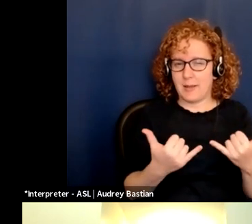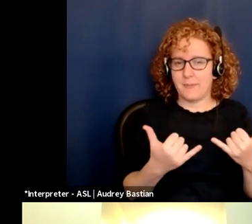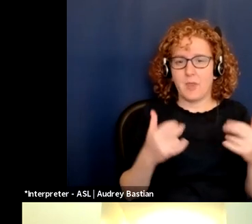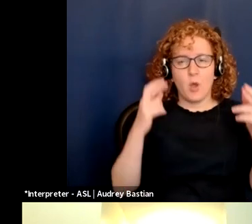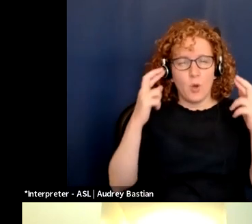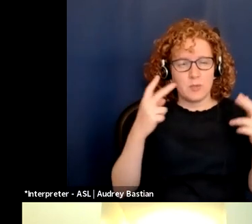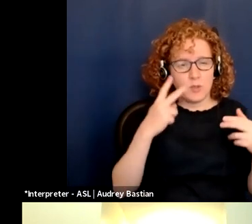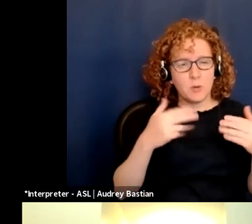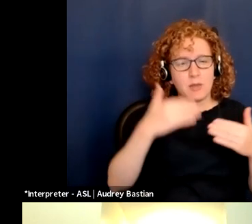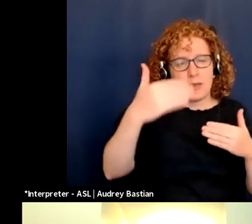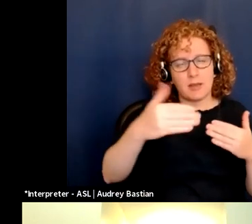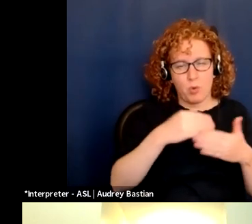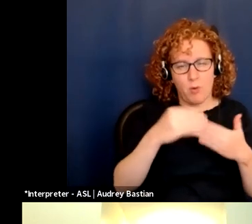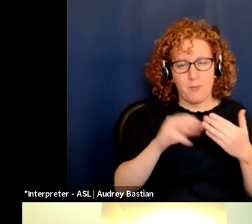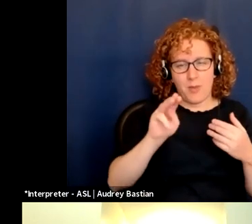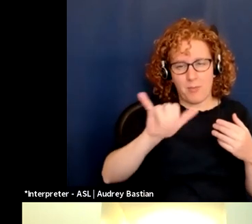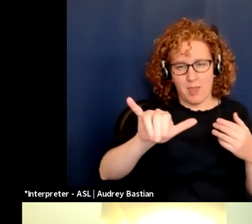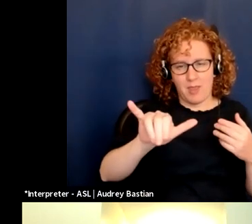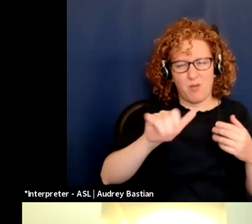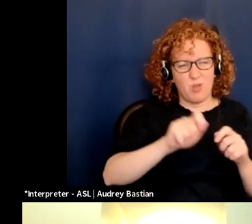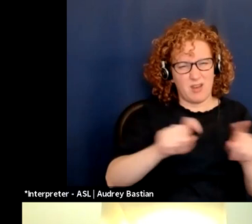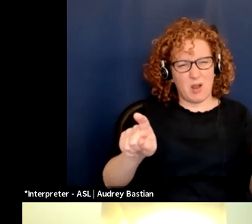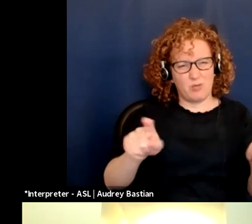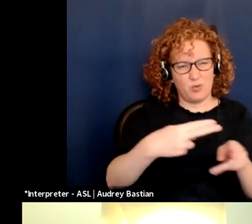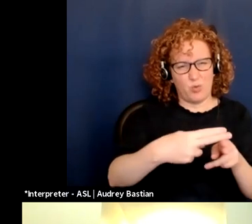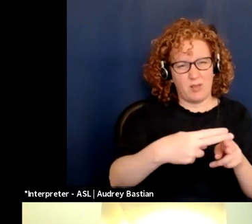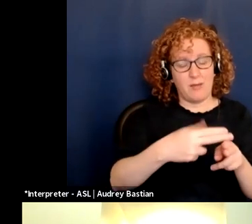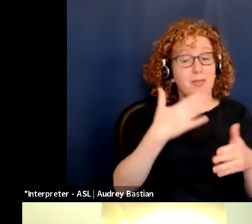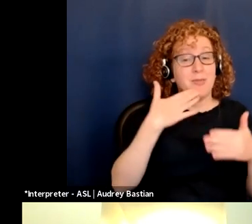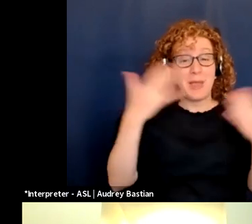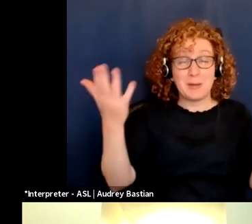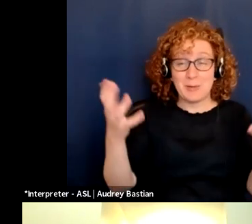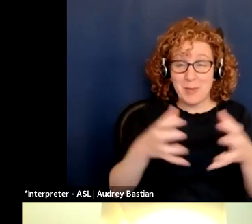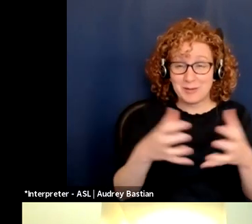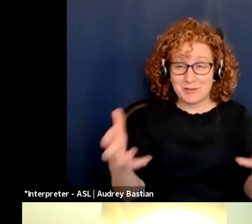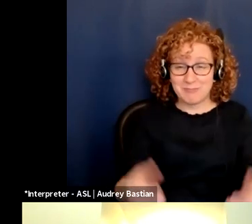hope to see you at our next programs in May, which we will announce shortly. Thank you so much.